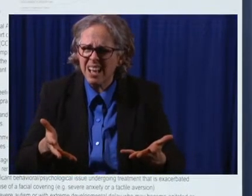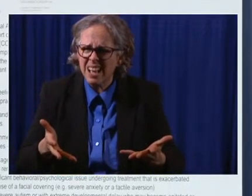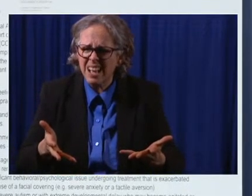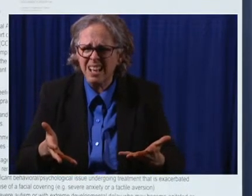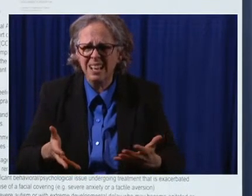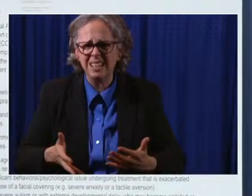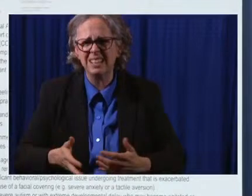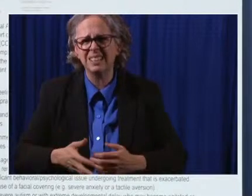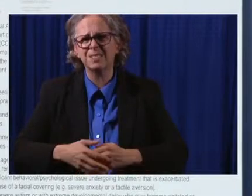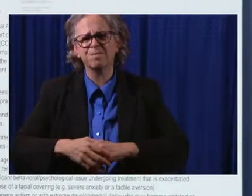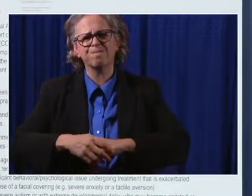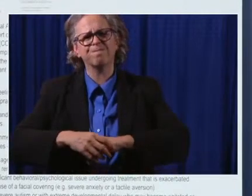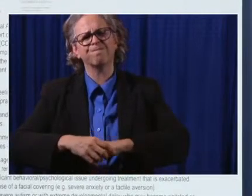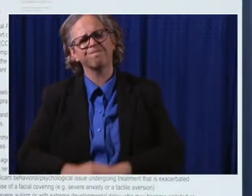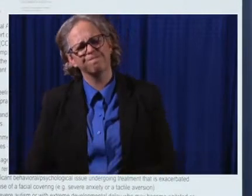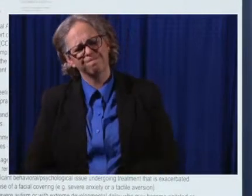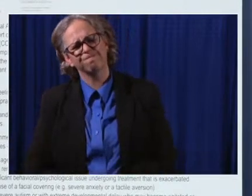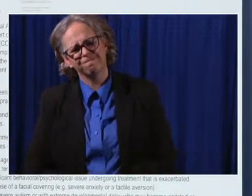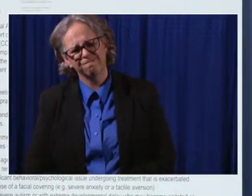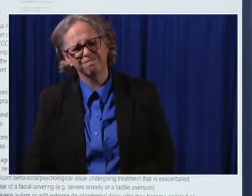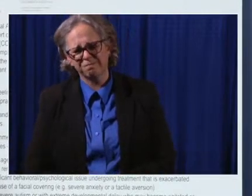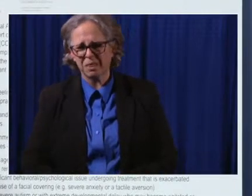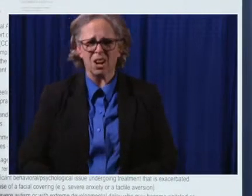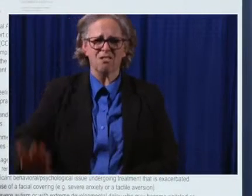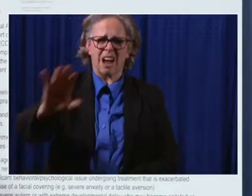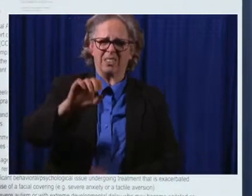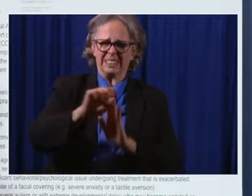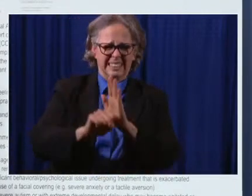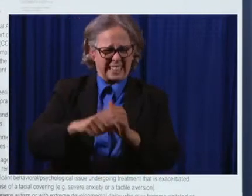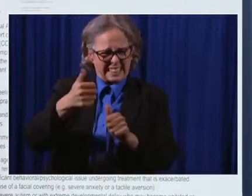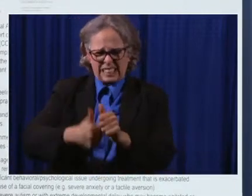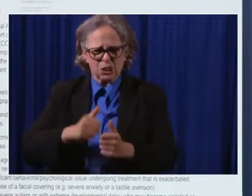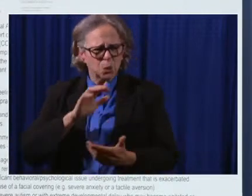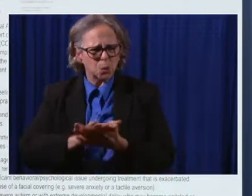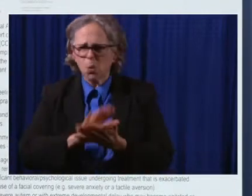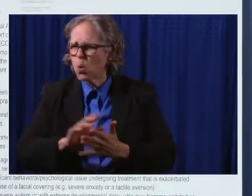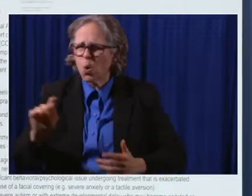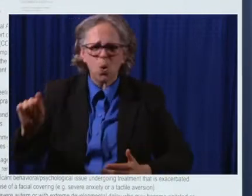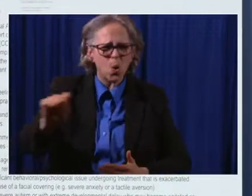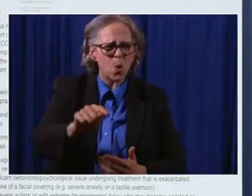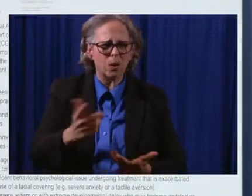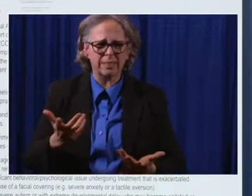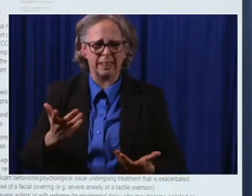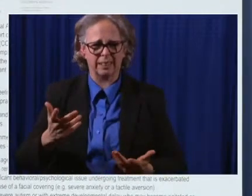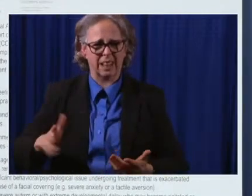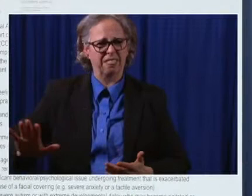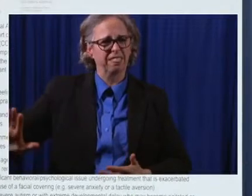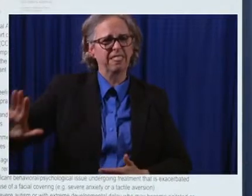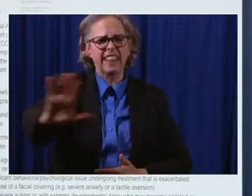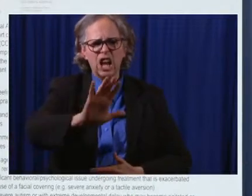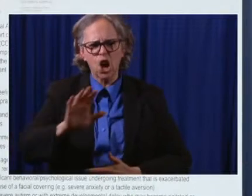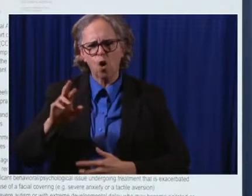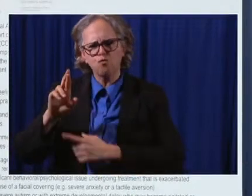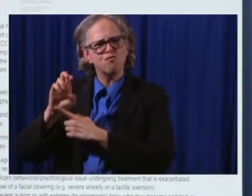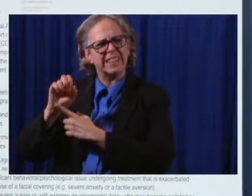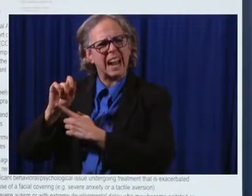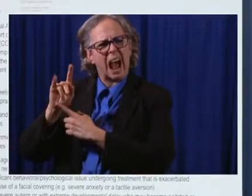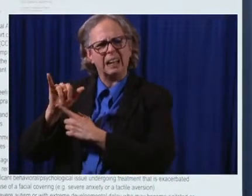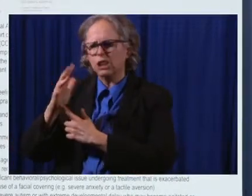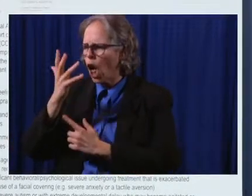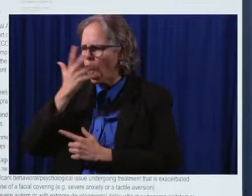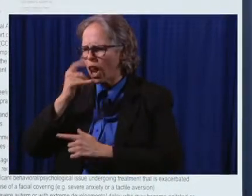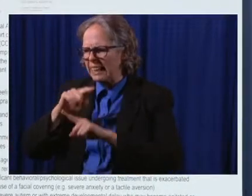Each school district in this state faces a different reality because each school district is in a